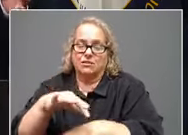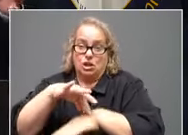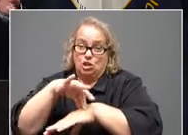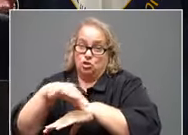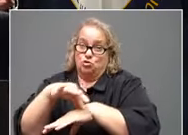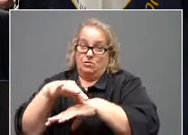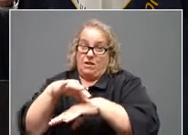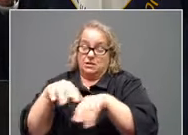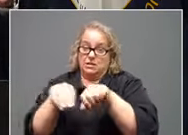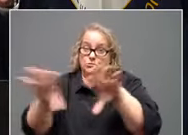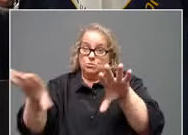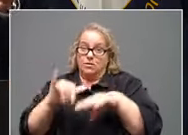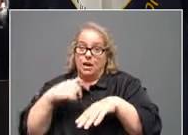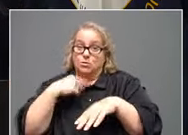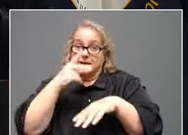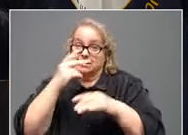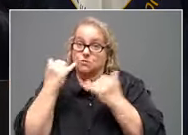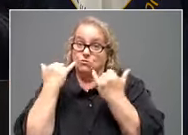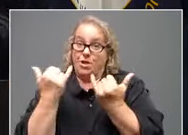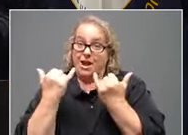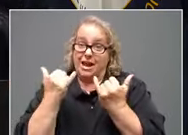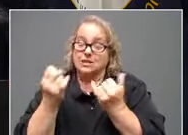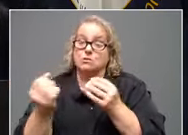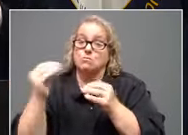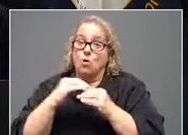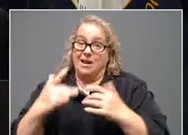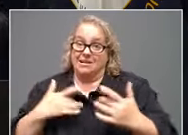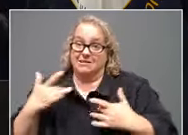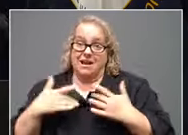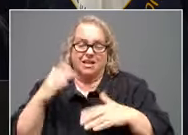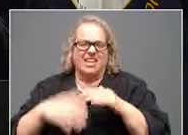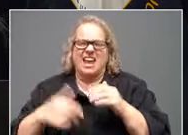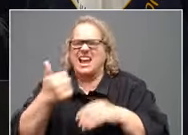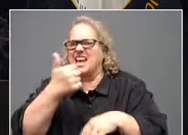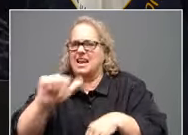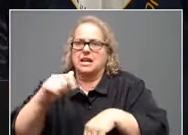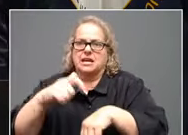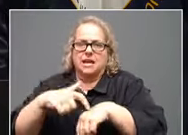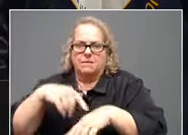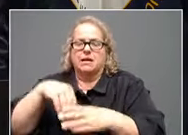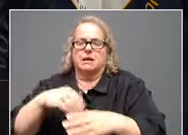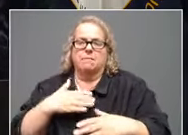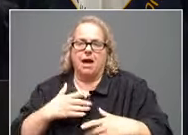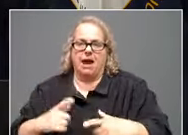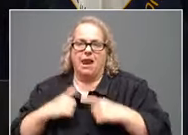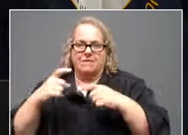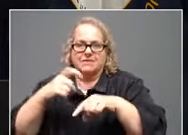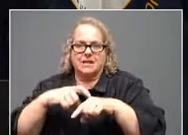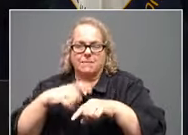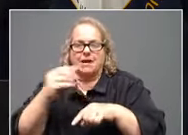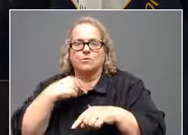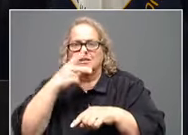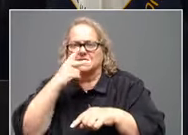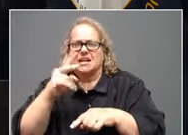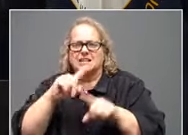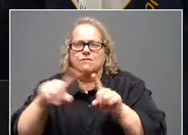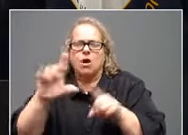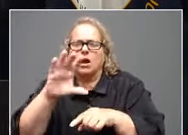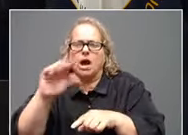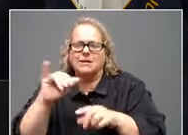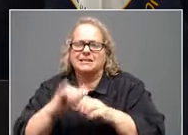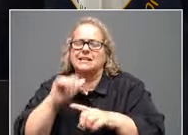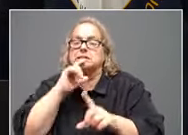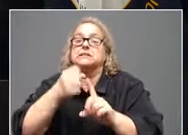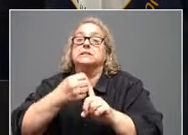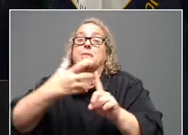are seeing right now is more exciting than at any time in my lifetime, and we are seeing companies that are expanding, and